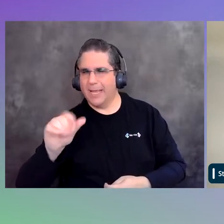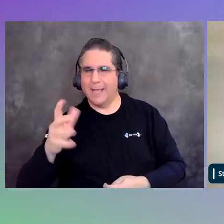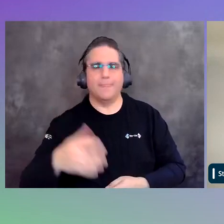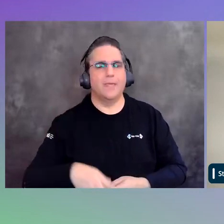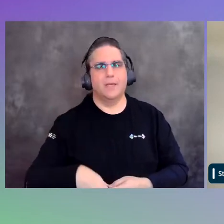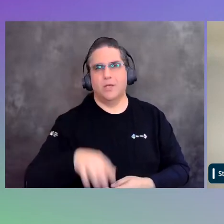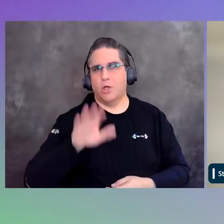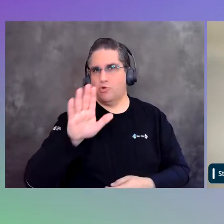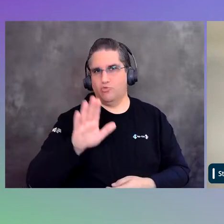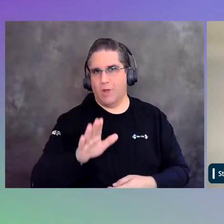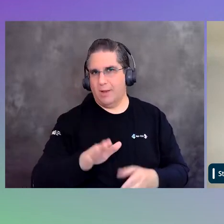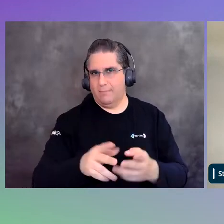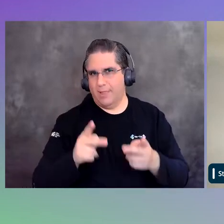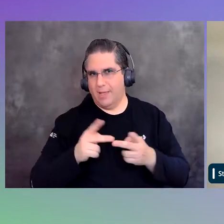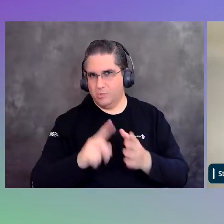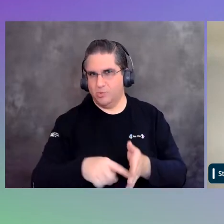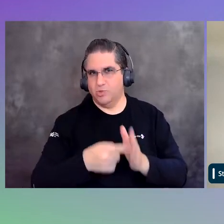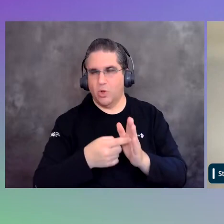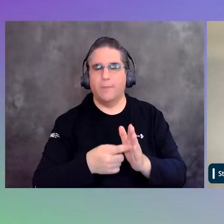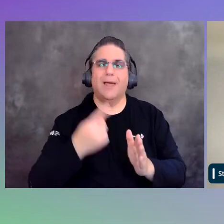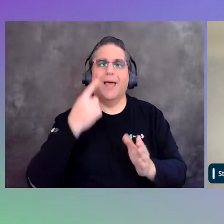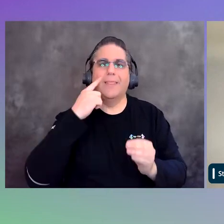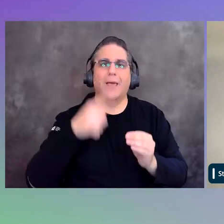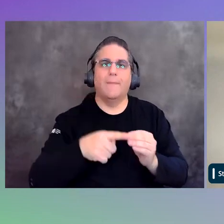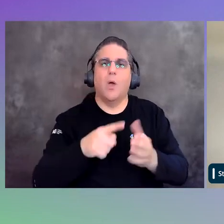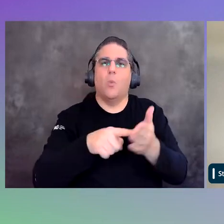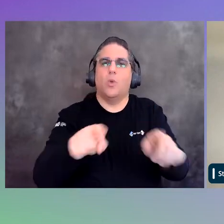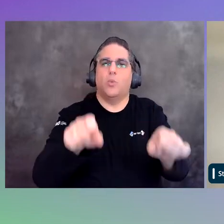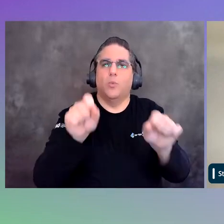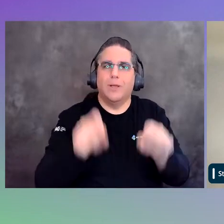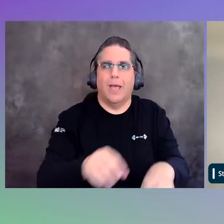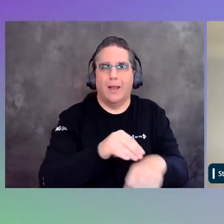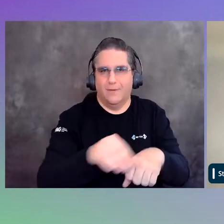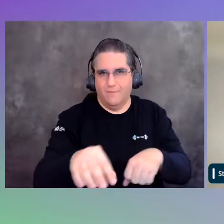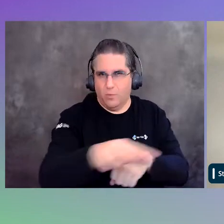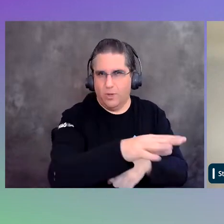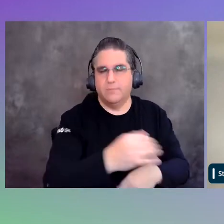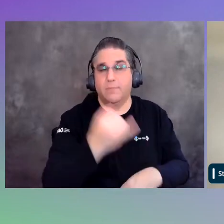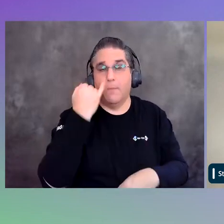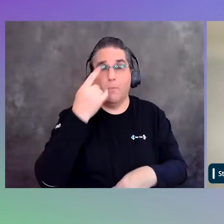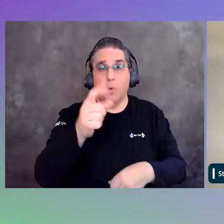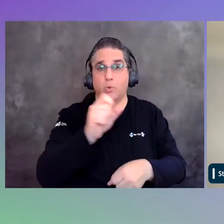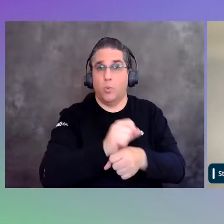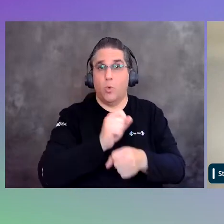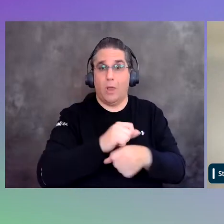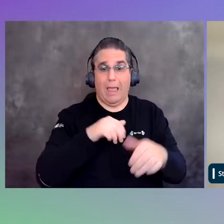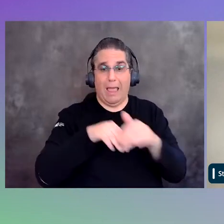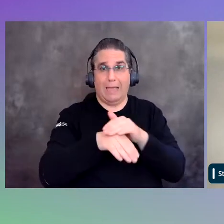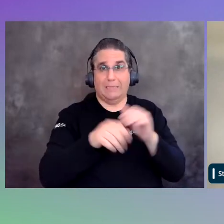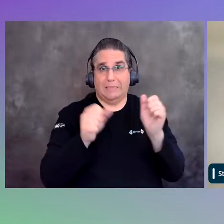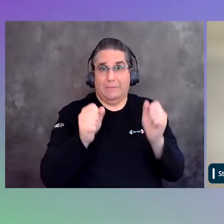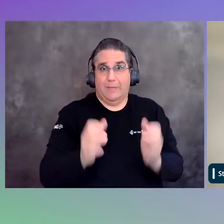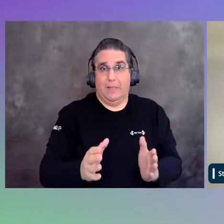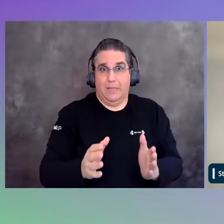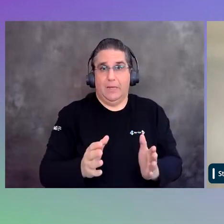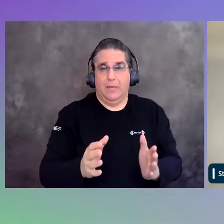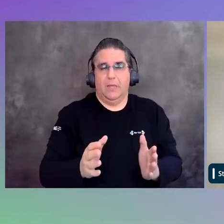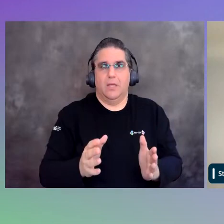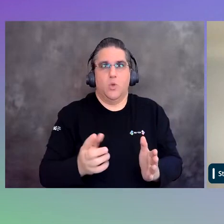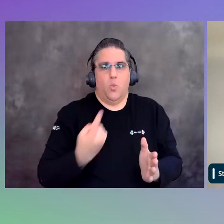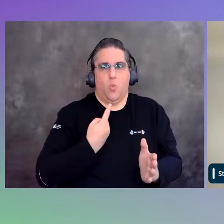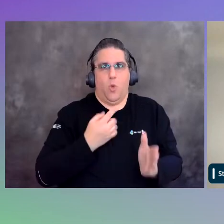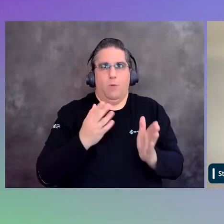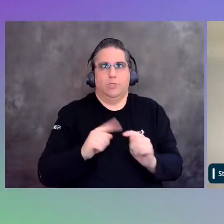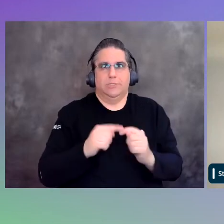think about what you can influence. So, maybe if you're an accessibility person of one, so think about how you can bring benefit